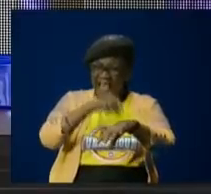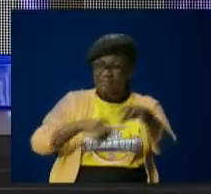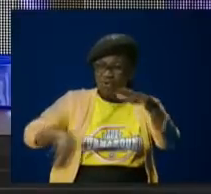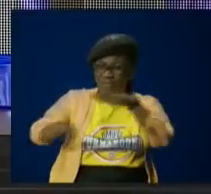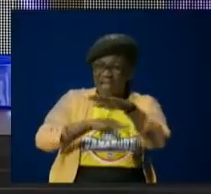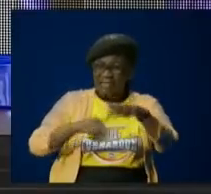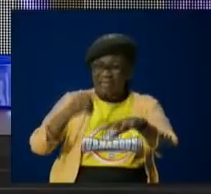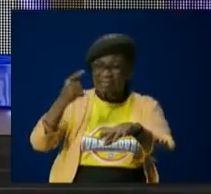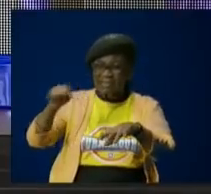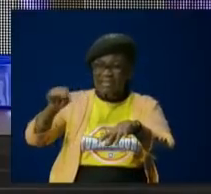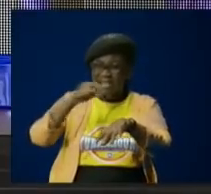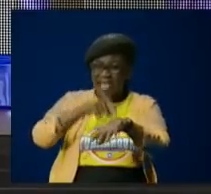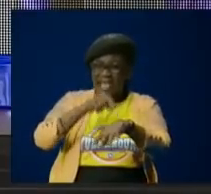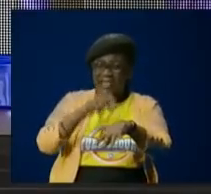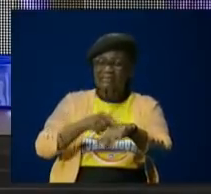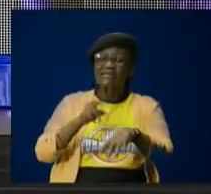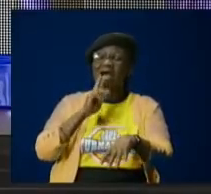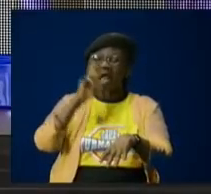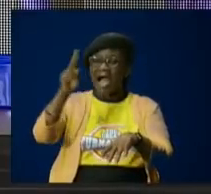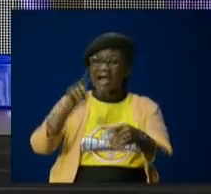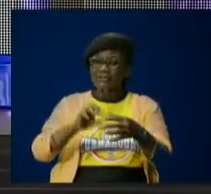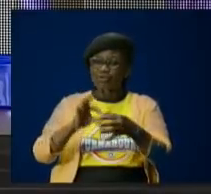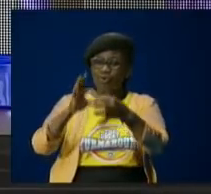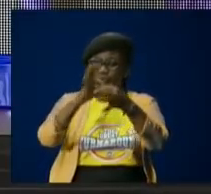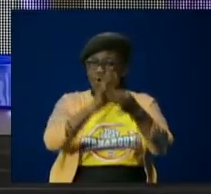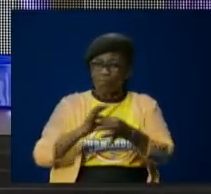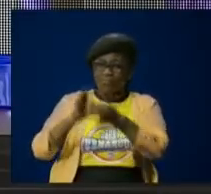to cooperate with you?